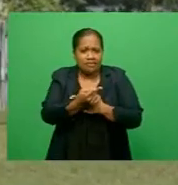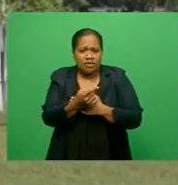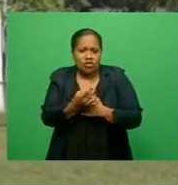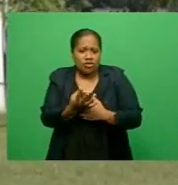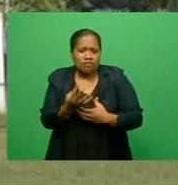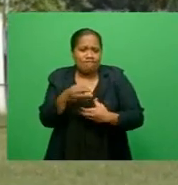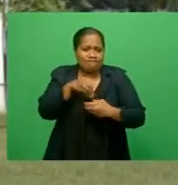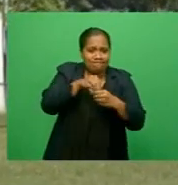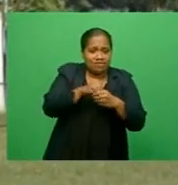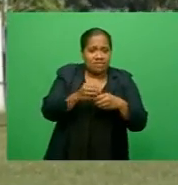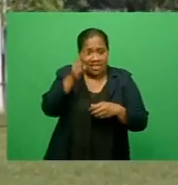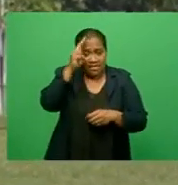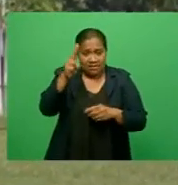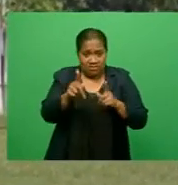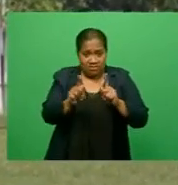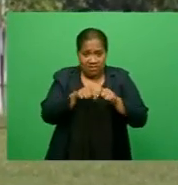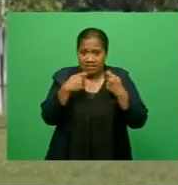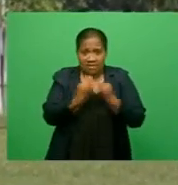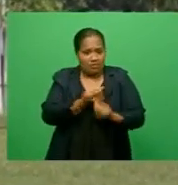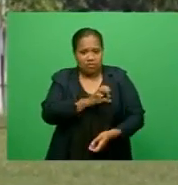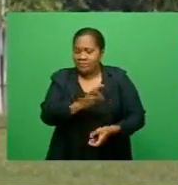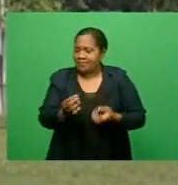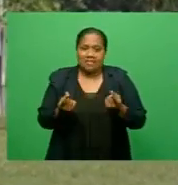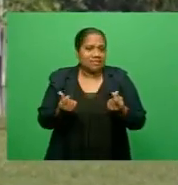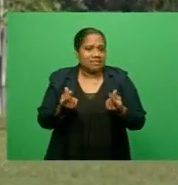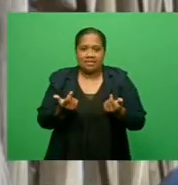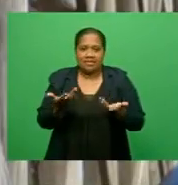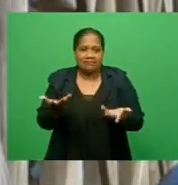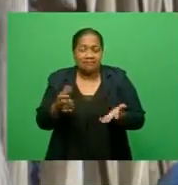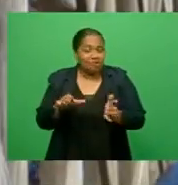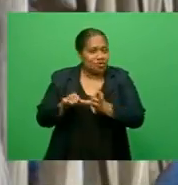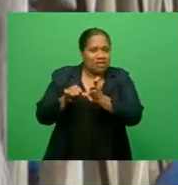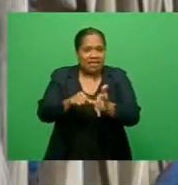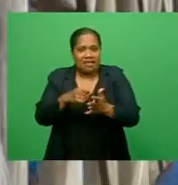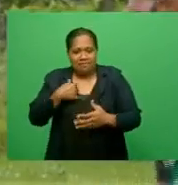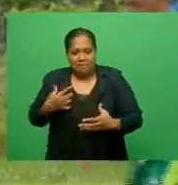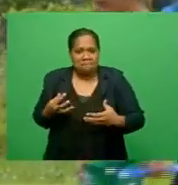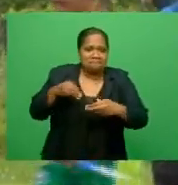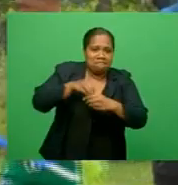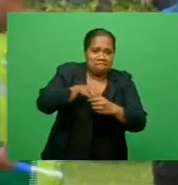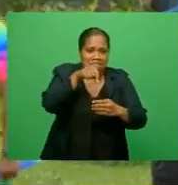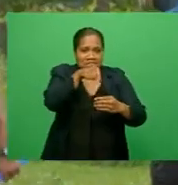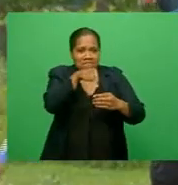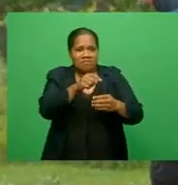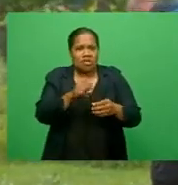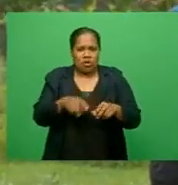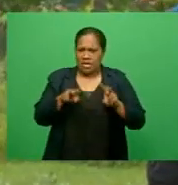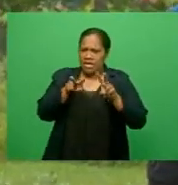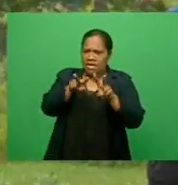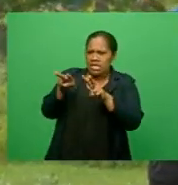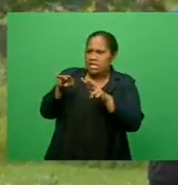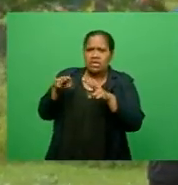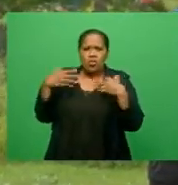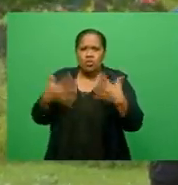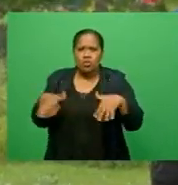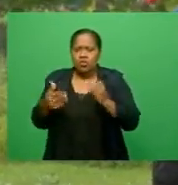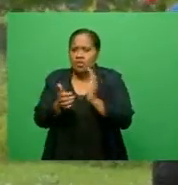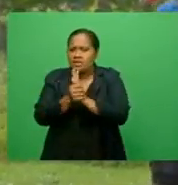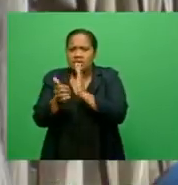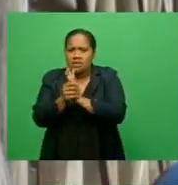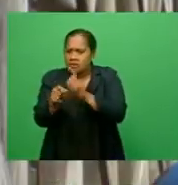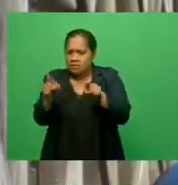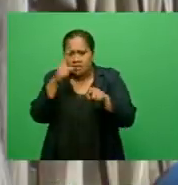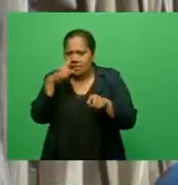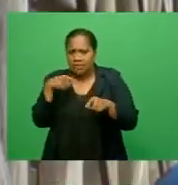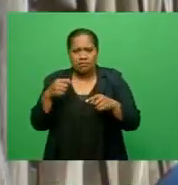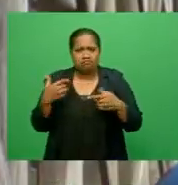easy. It will be quite tough getting a place in the national squad, looking at the number of talented players already in the